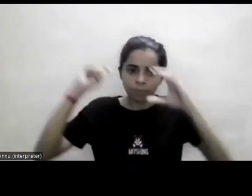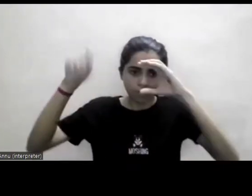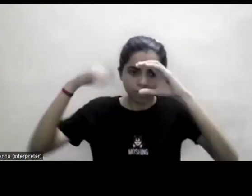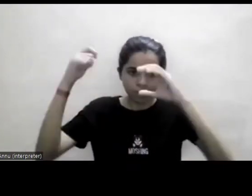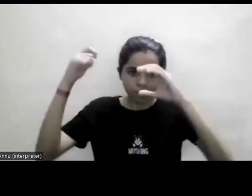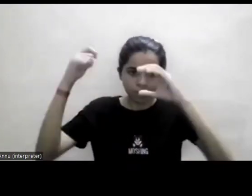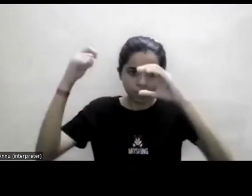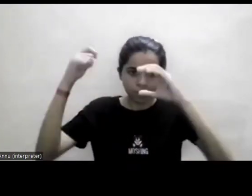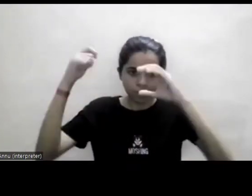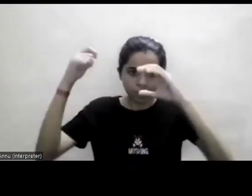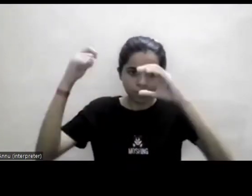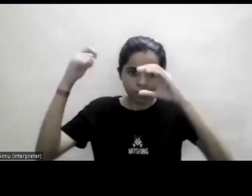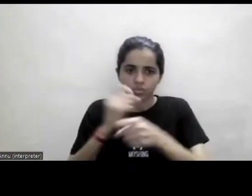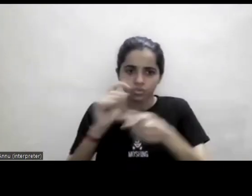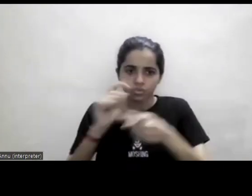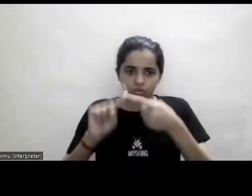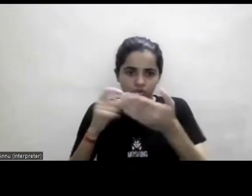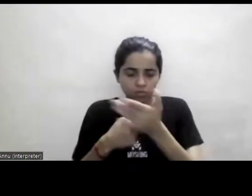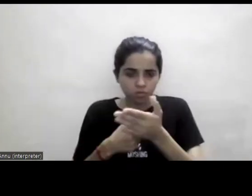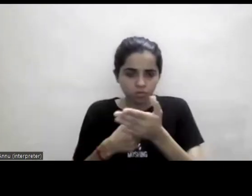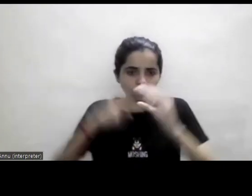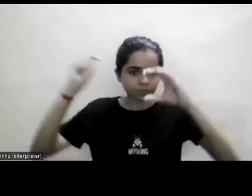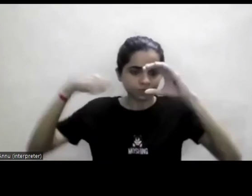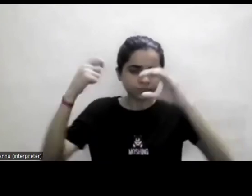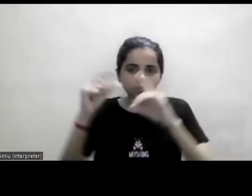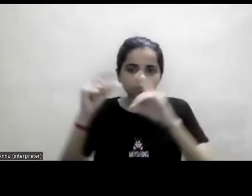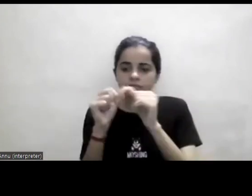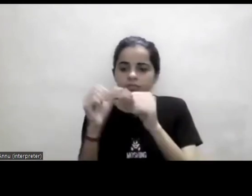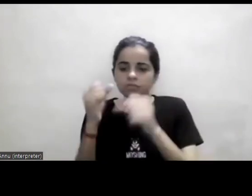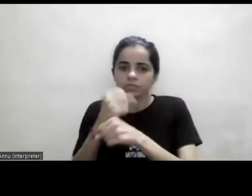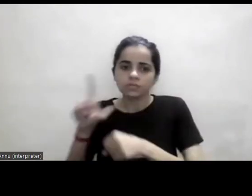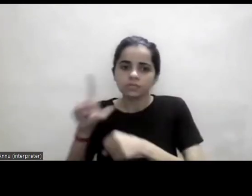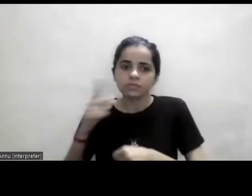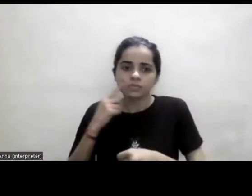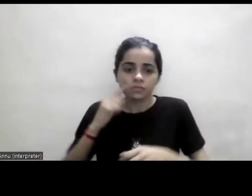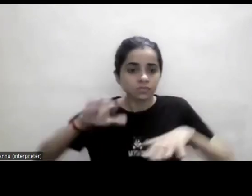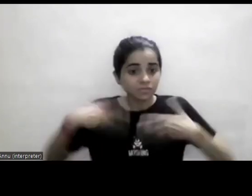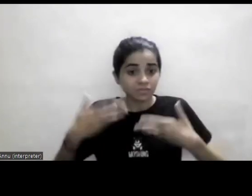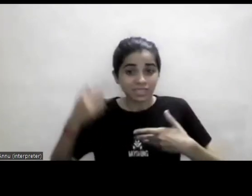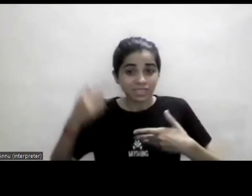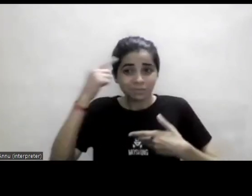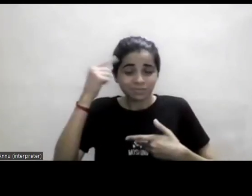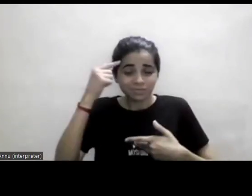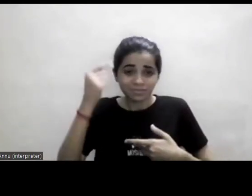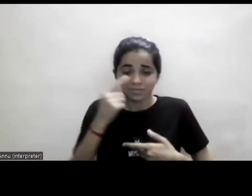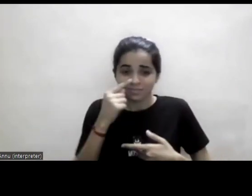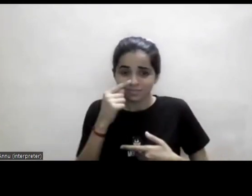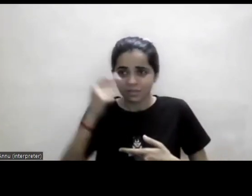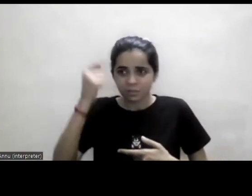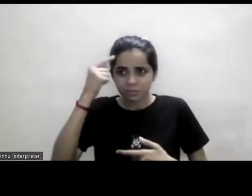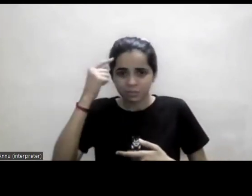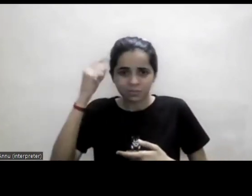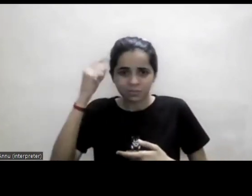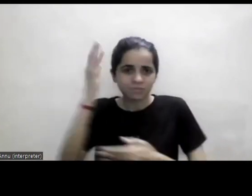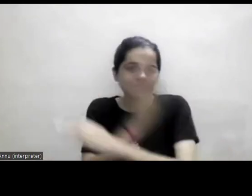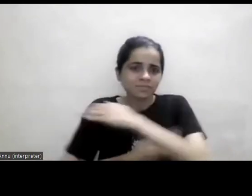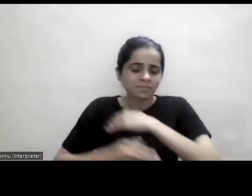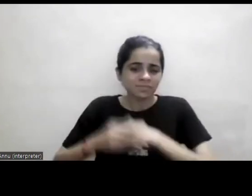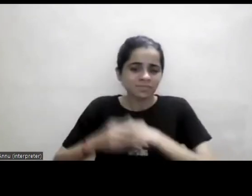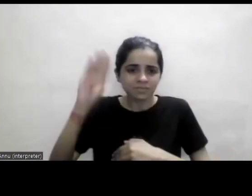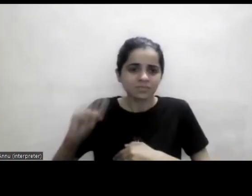Pinder, where this character of Pagli, and you know, again, she's a mentally unstable woman.